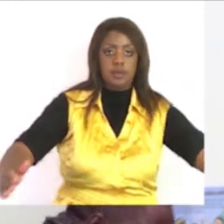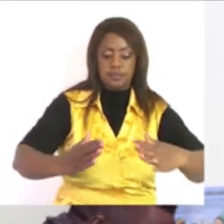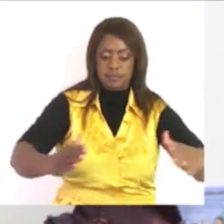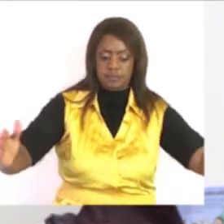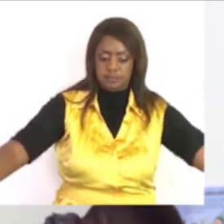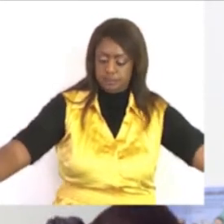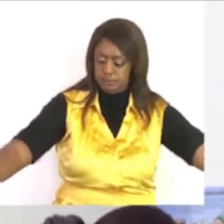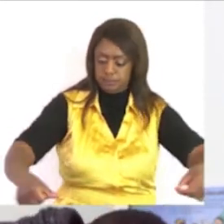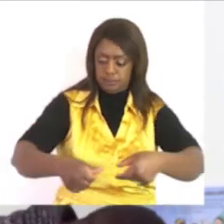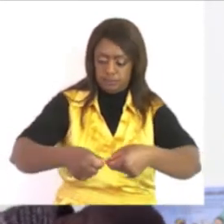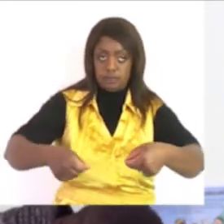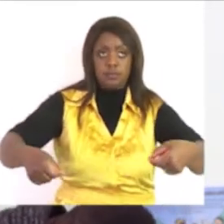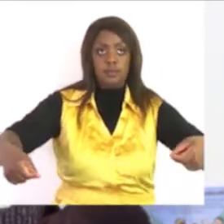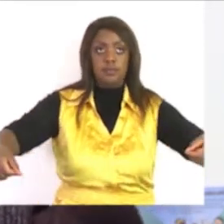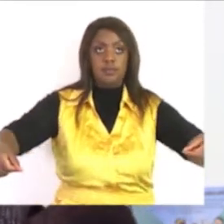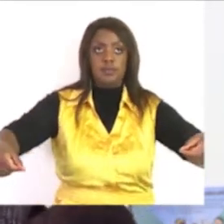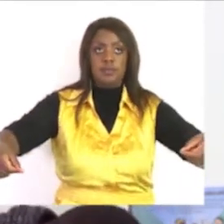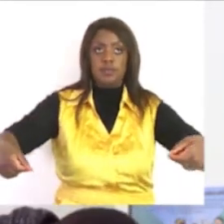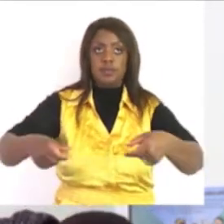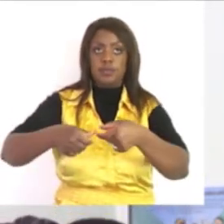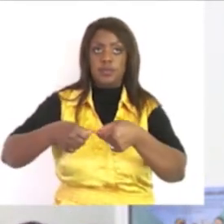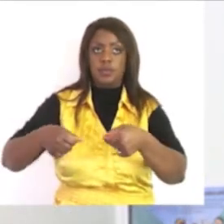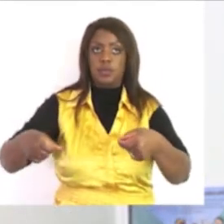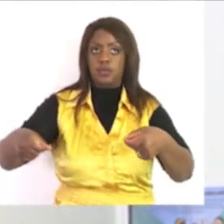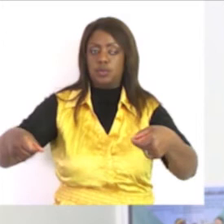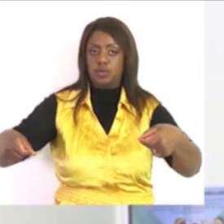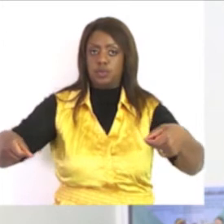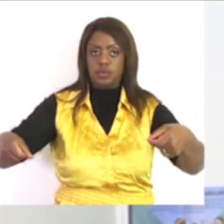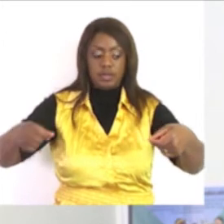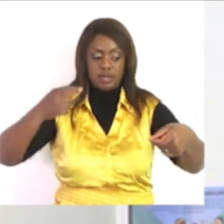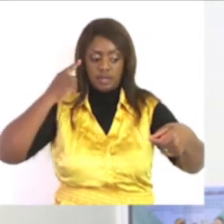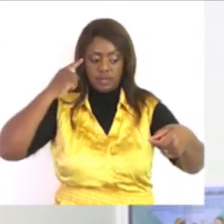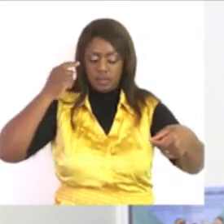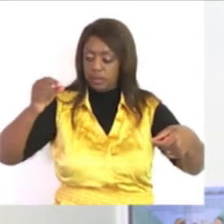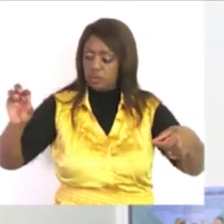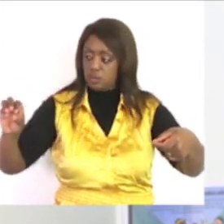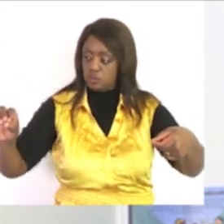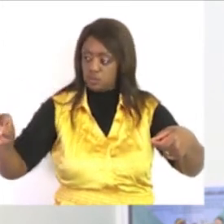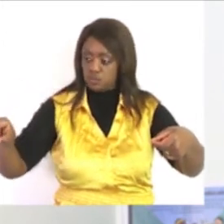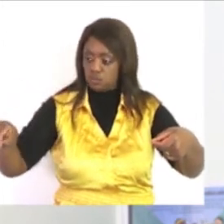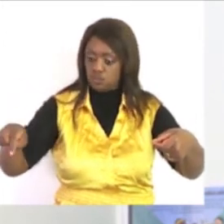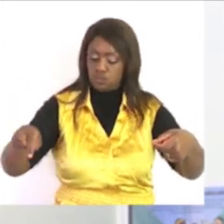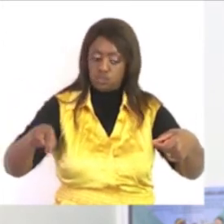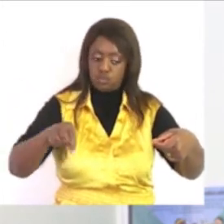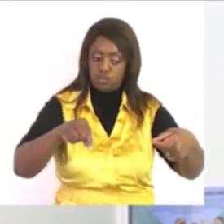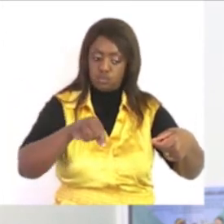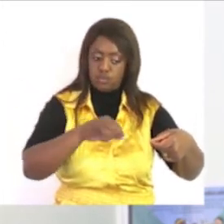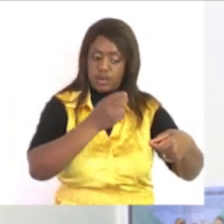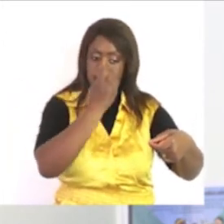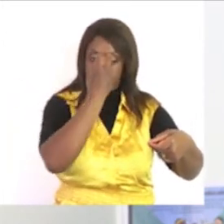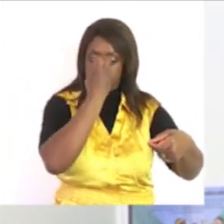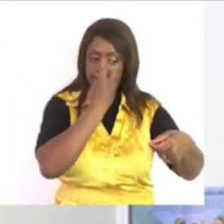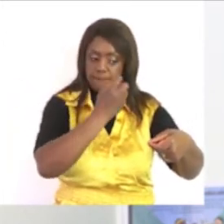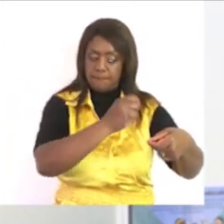Make sure it's straight there. And then I have to take my reading, and this is my marking. So this